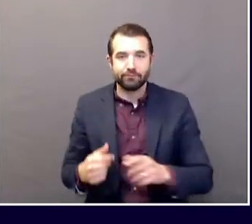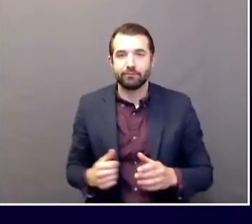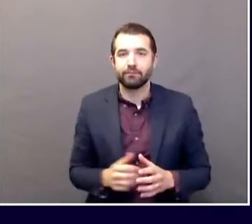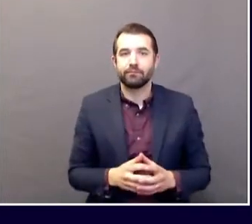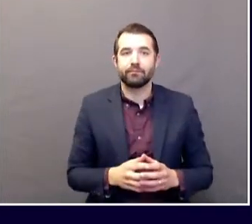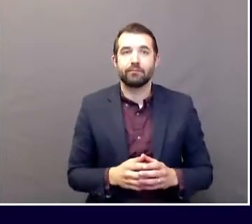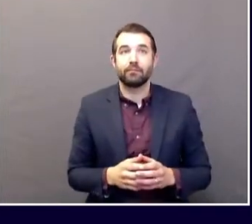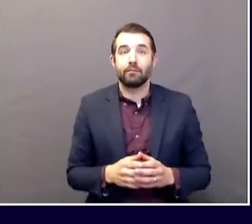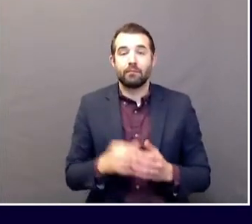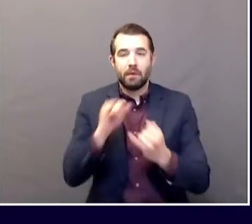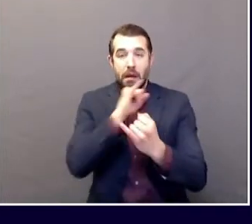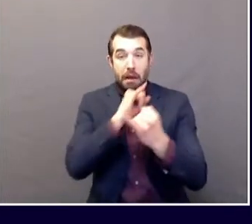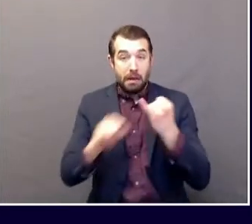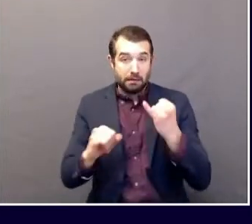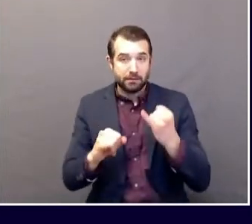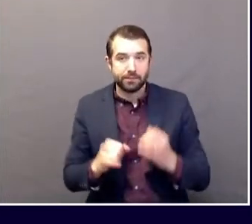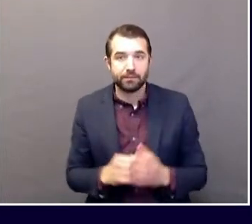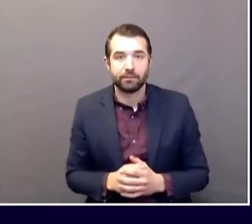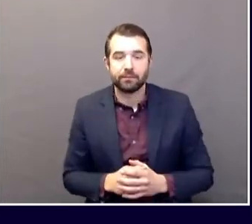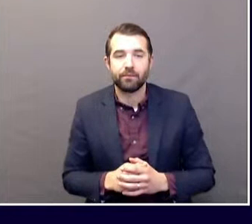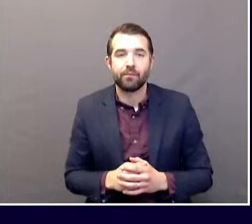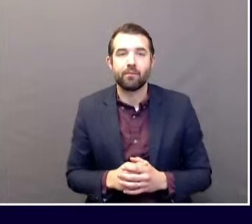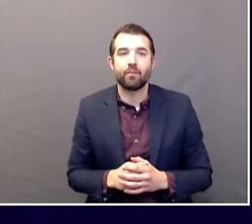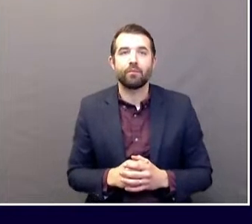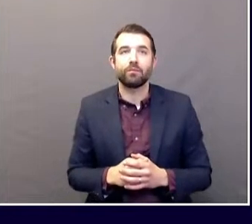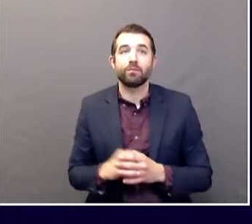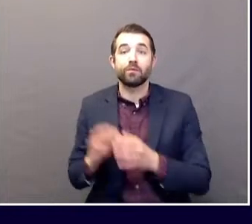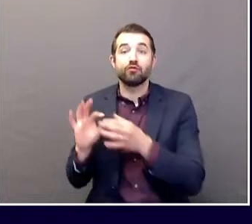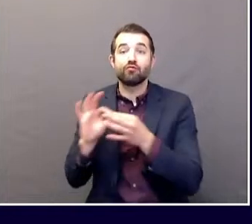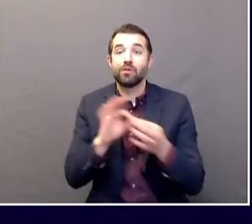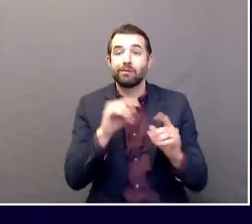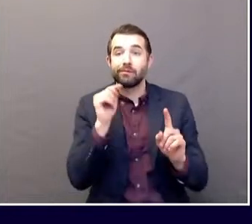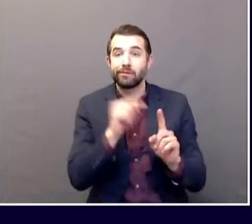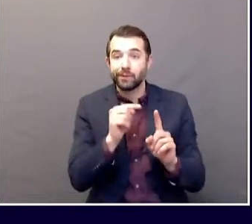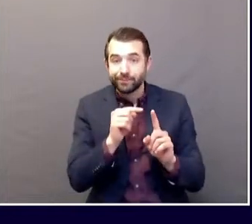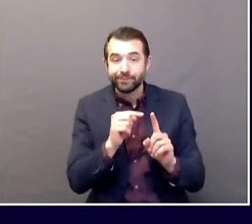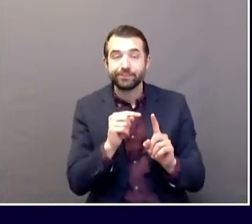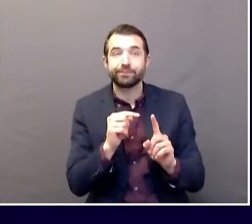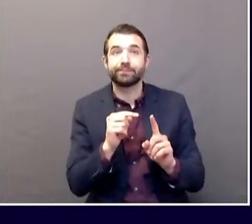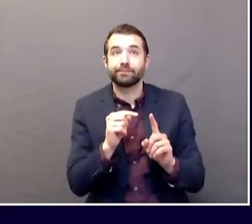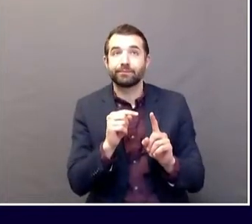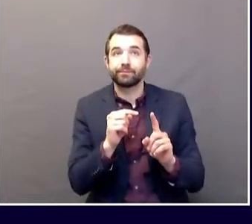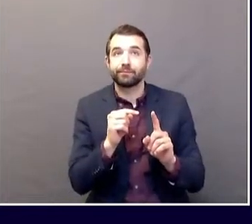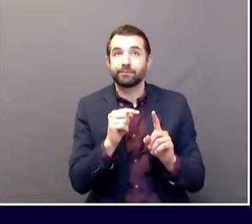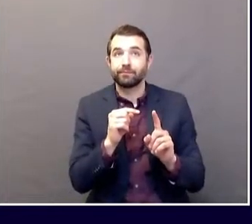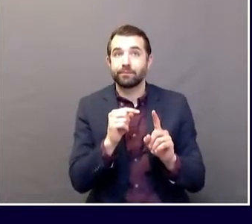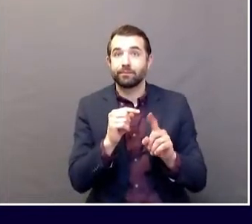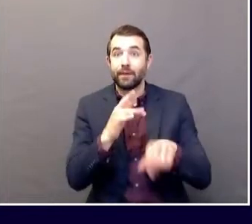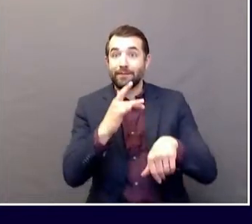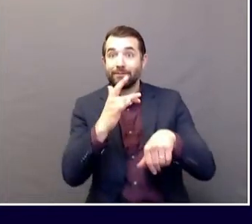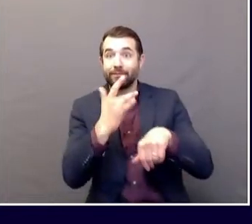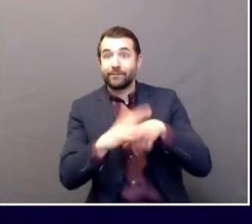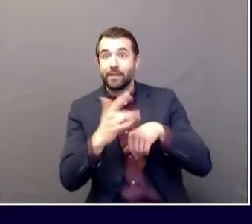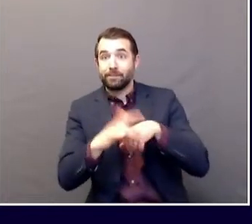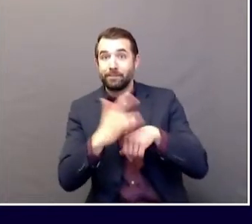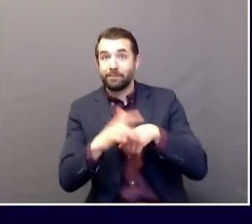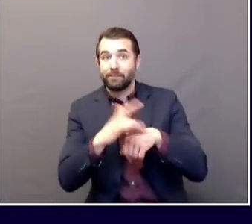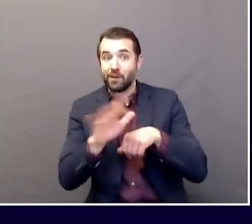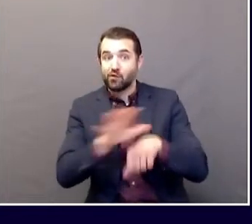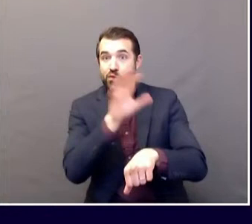update, and that's around the availability of open vaccination appointments. Here's the bottom